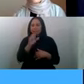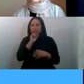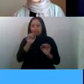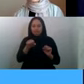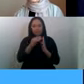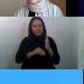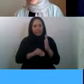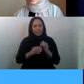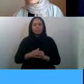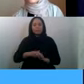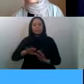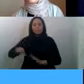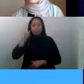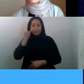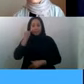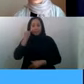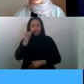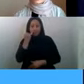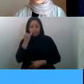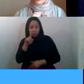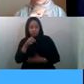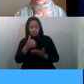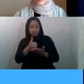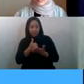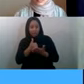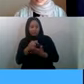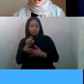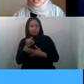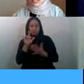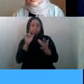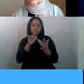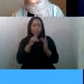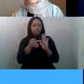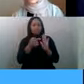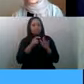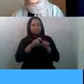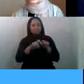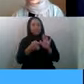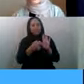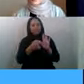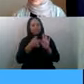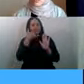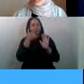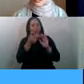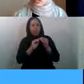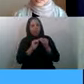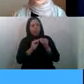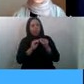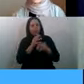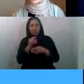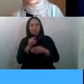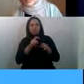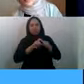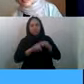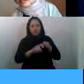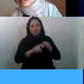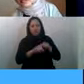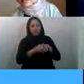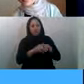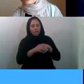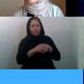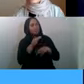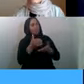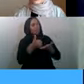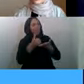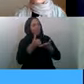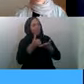So if you do need help, you can go to this number, our hotline, and you can call and just say that you want some help filling out your